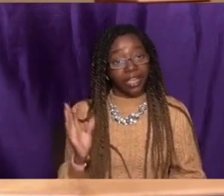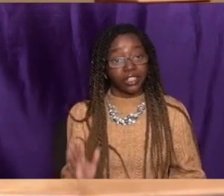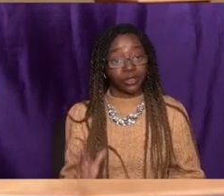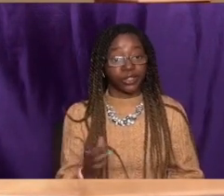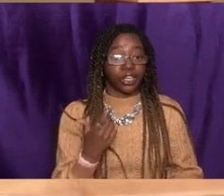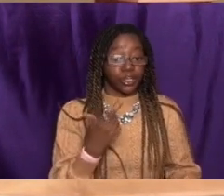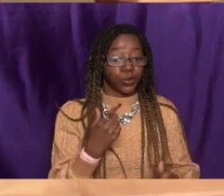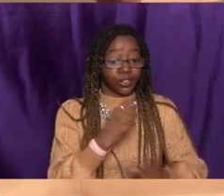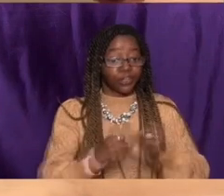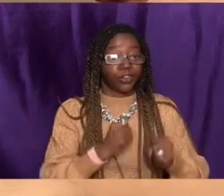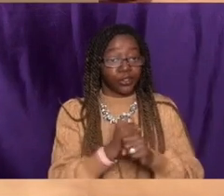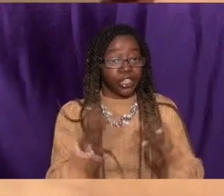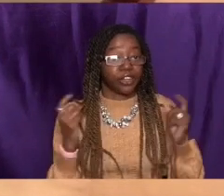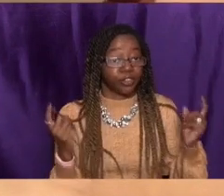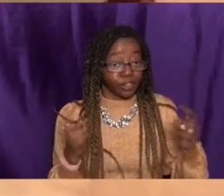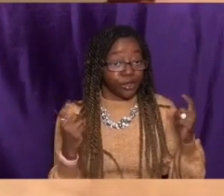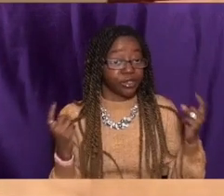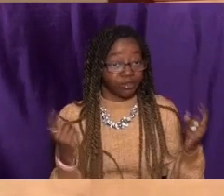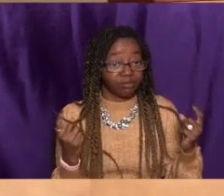anniversary,